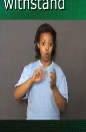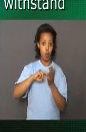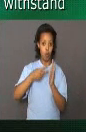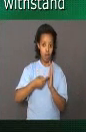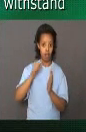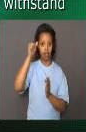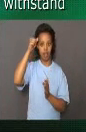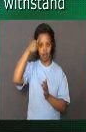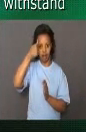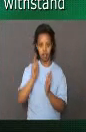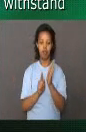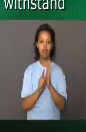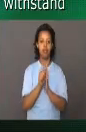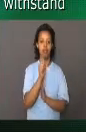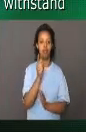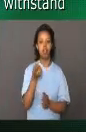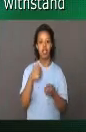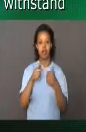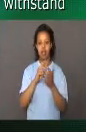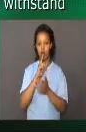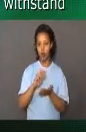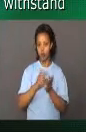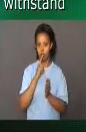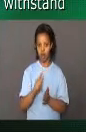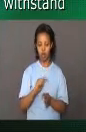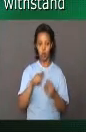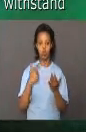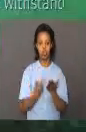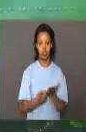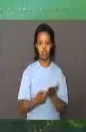AIDS reduces the body's immune functioning.